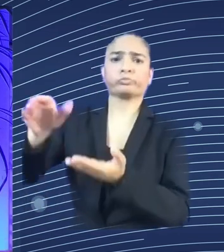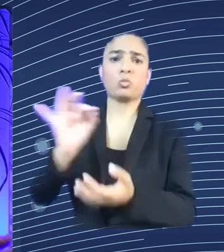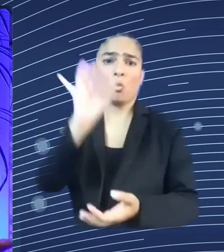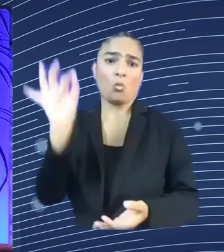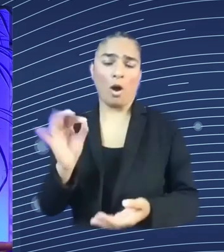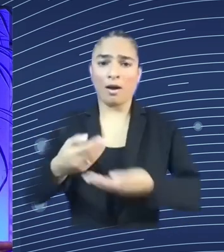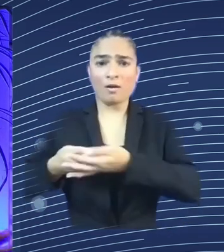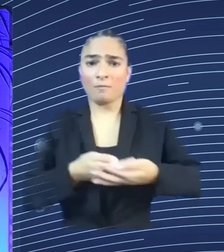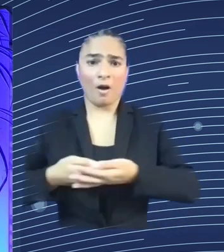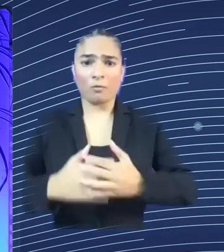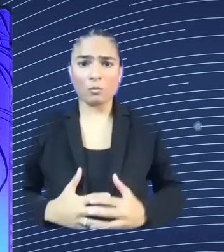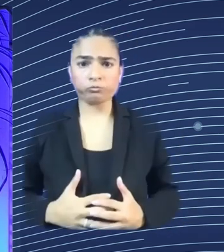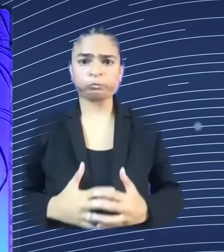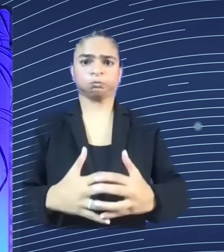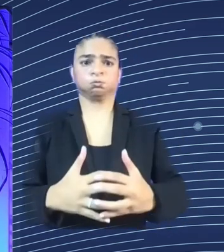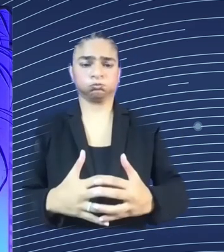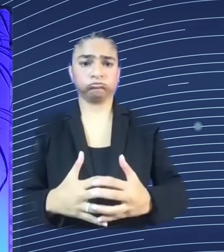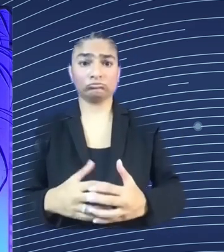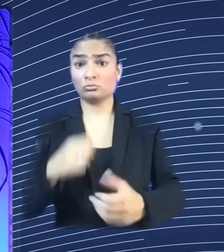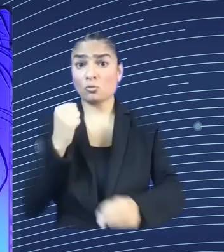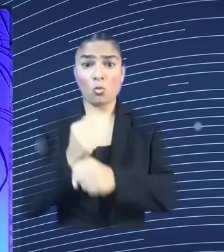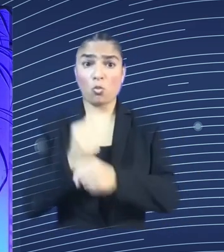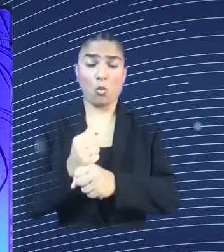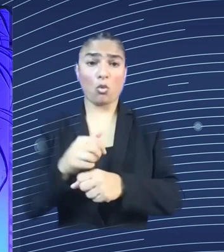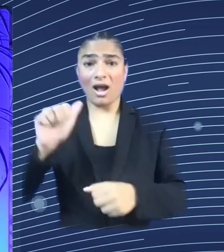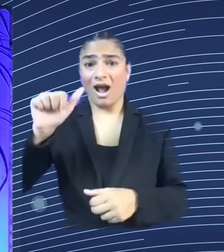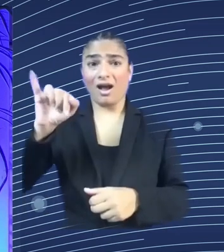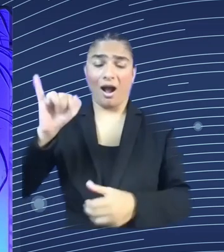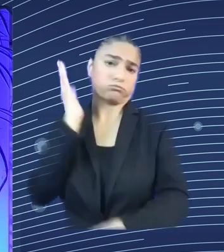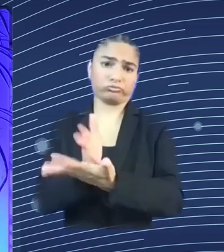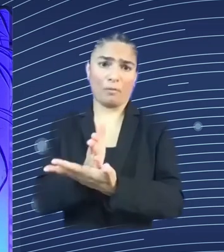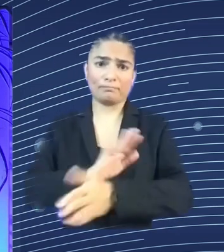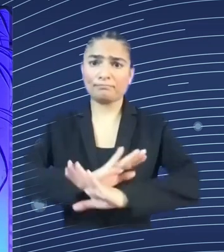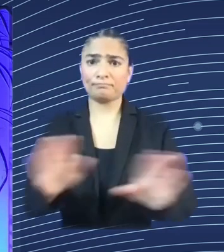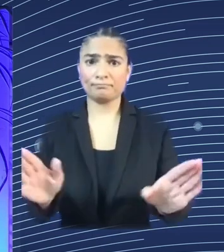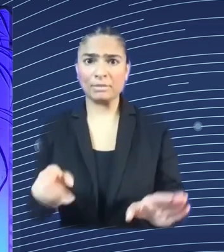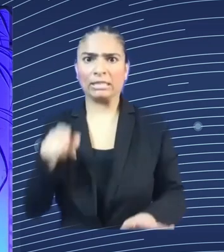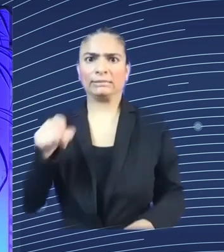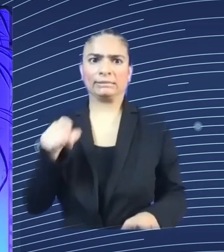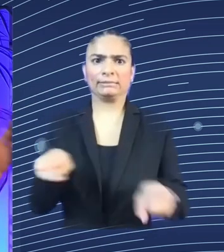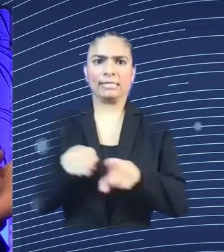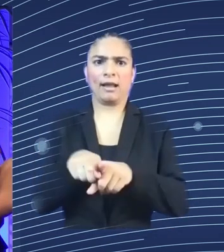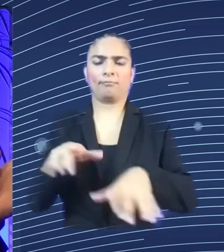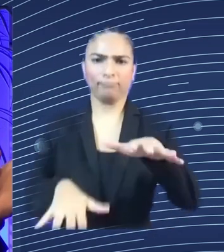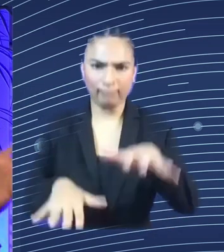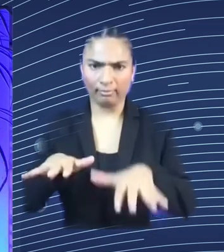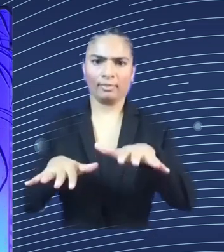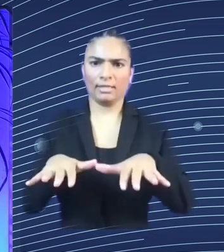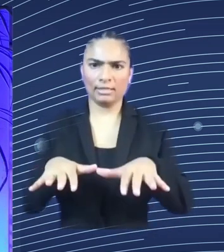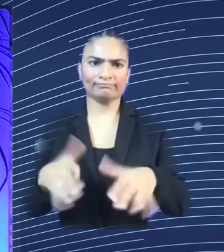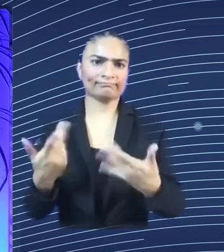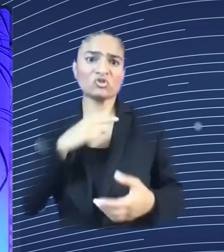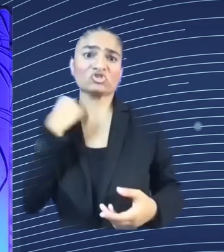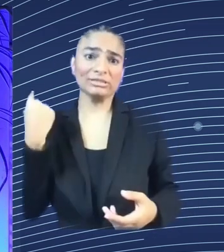risk, obviously, here. And even if the data cannot be tracked back to a particular individual, it'll give us an idea of the collective. And